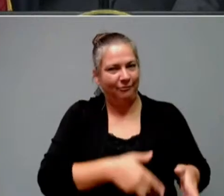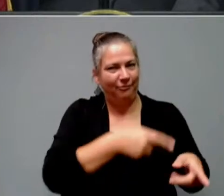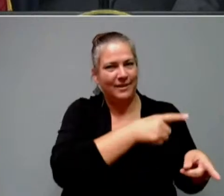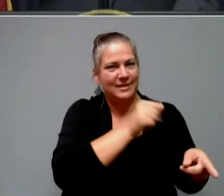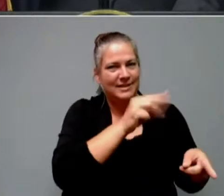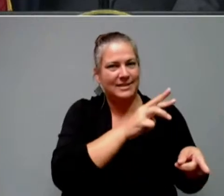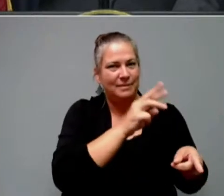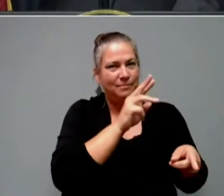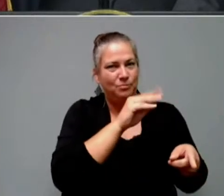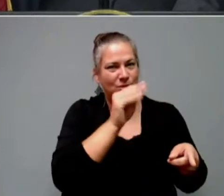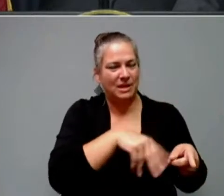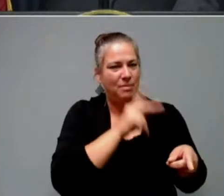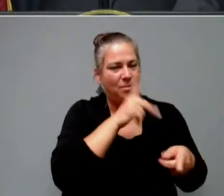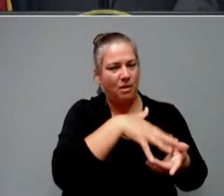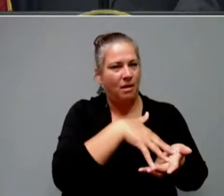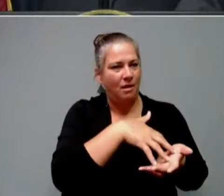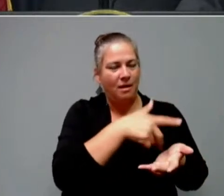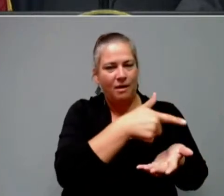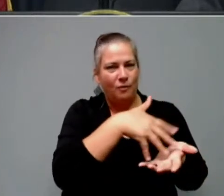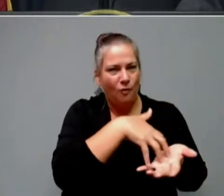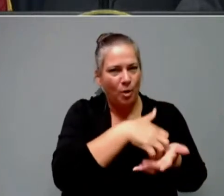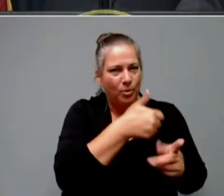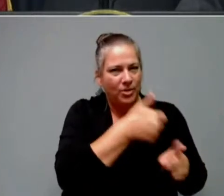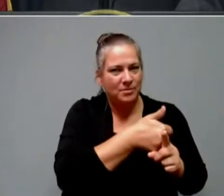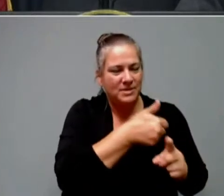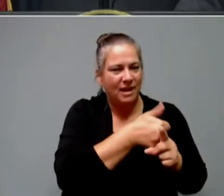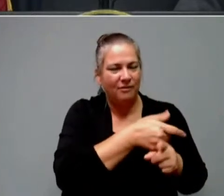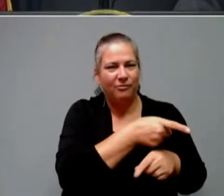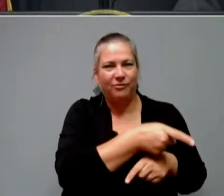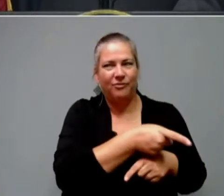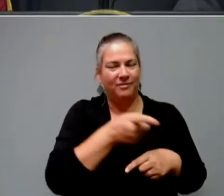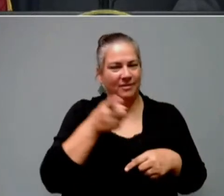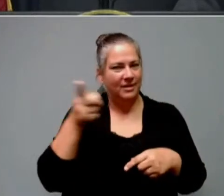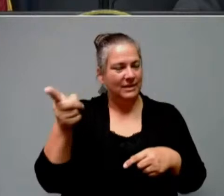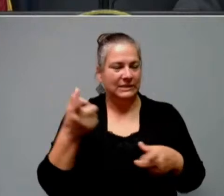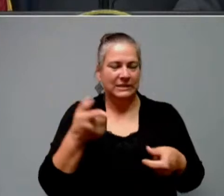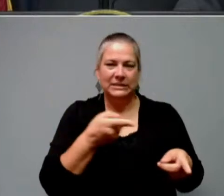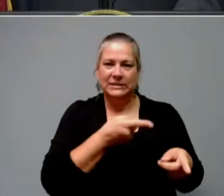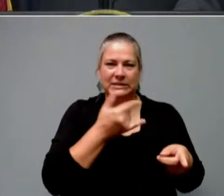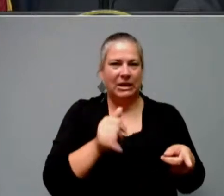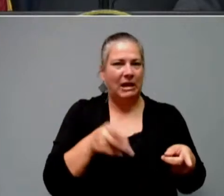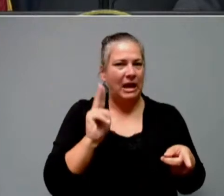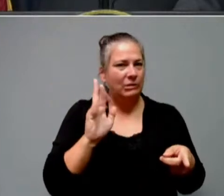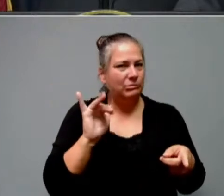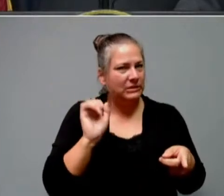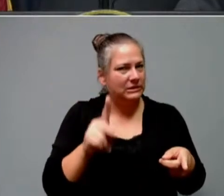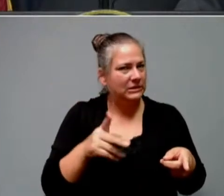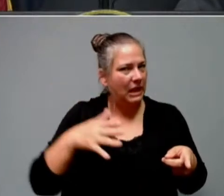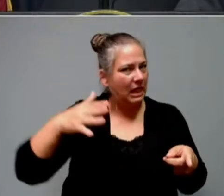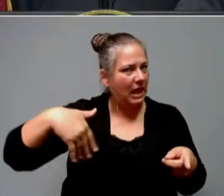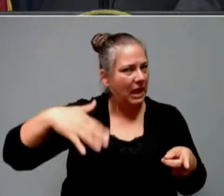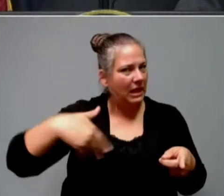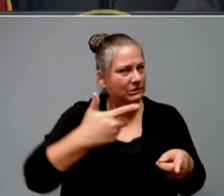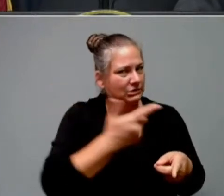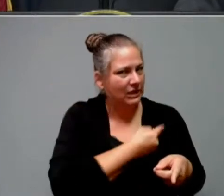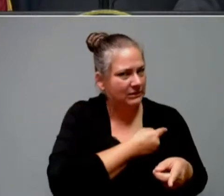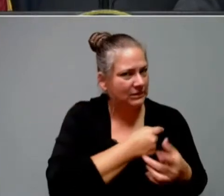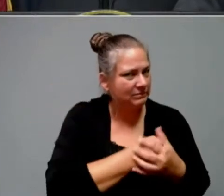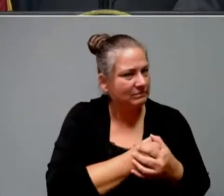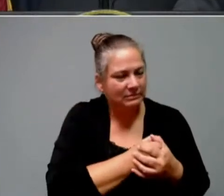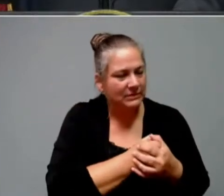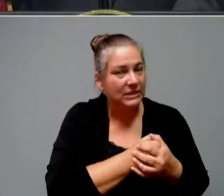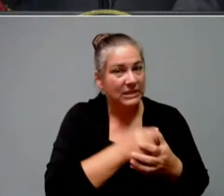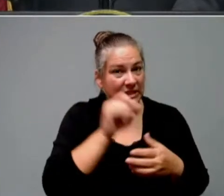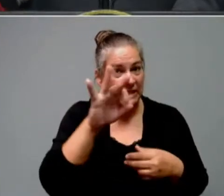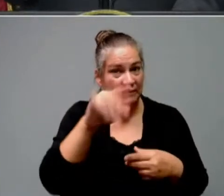most dangerous, deadly variant we've ever seen are still at risk. So if you are over